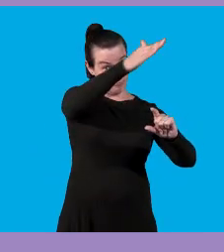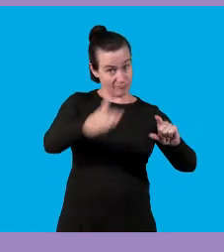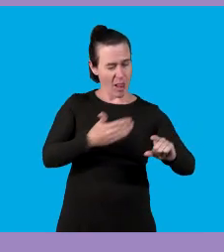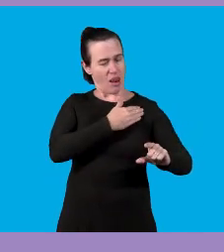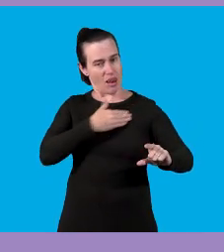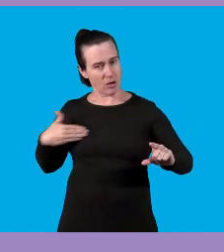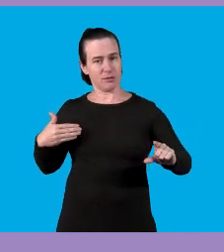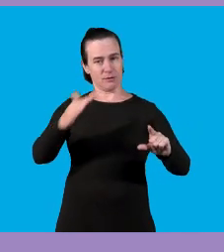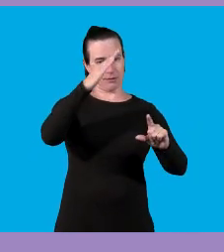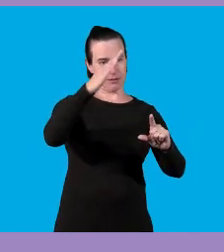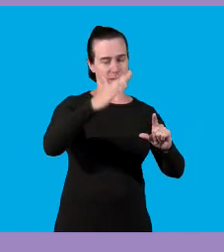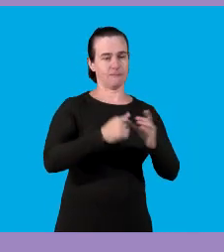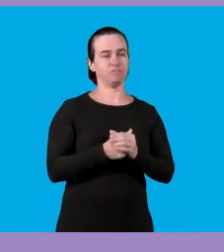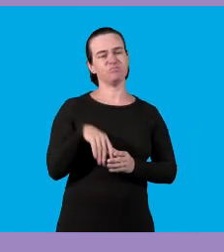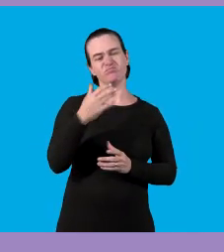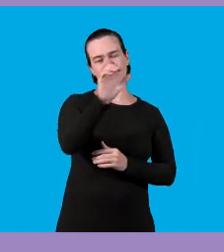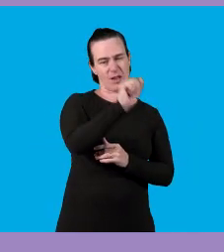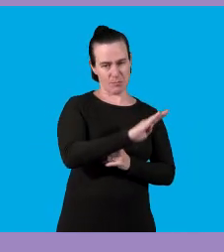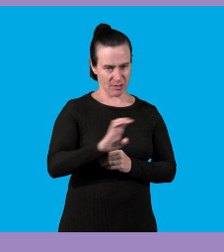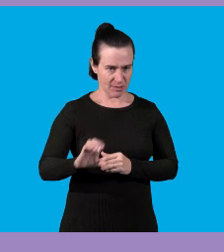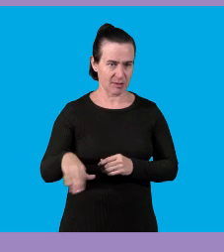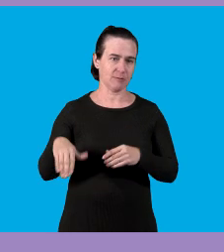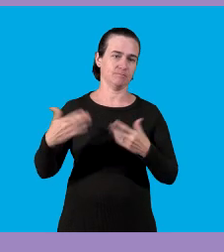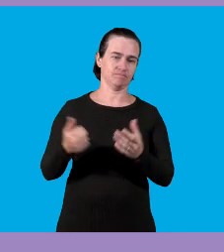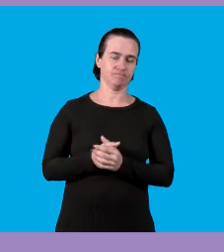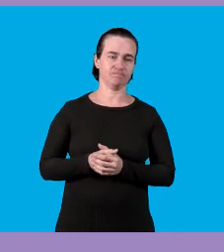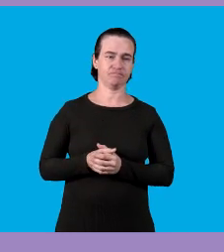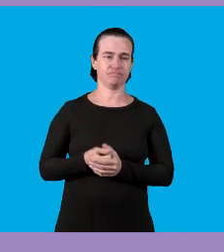it APC and